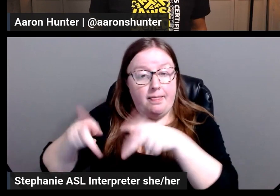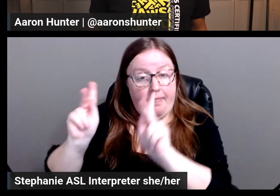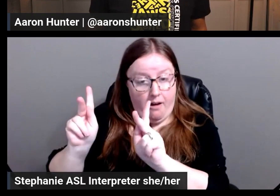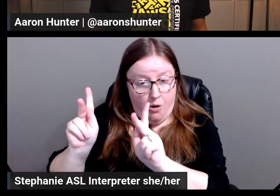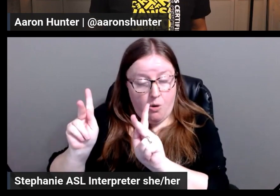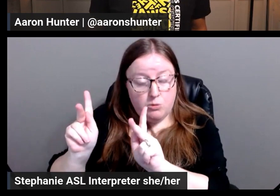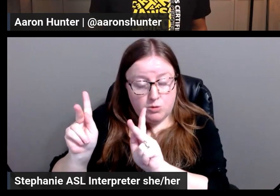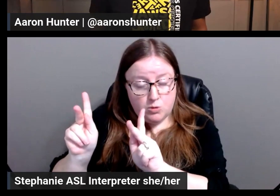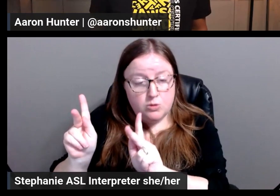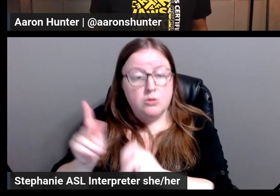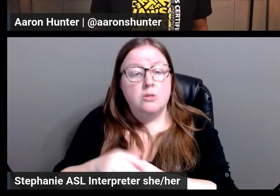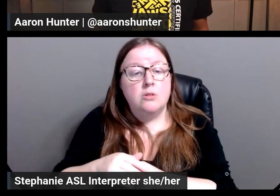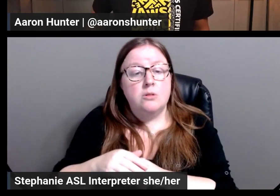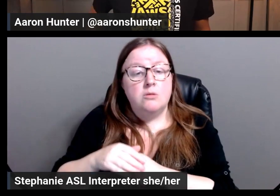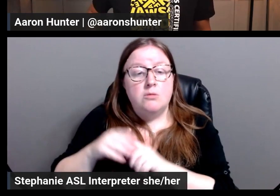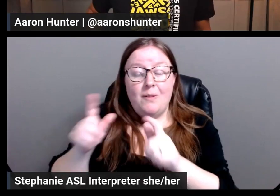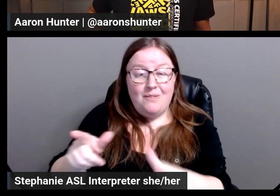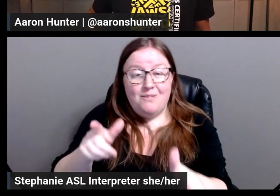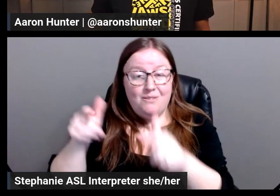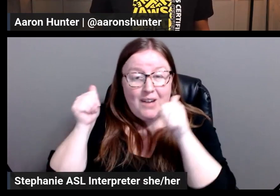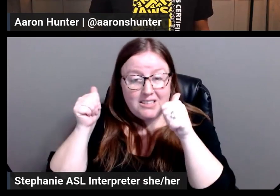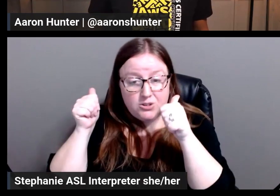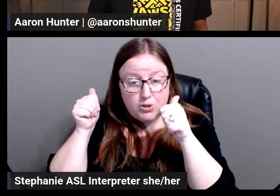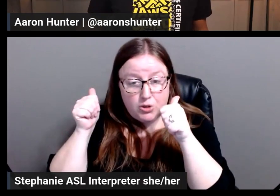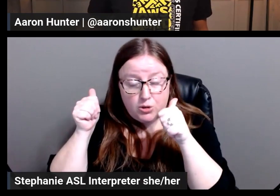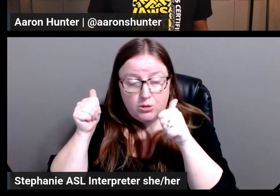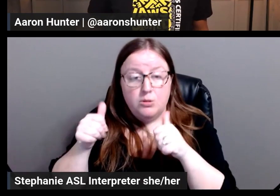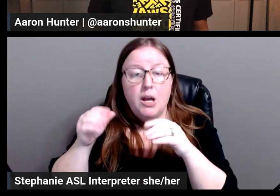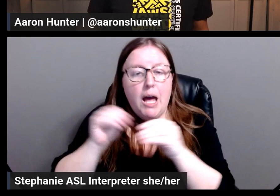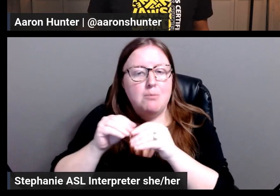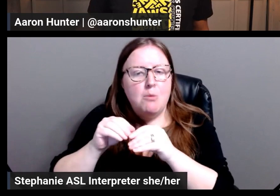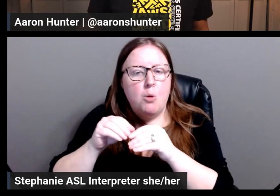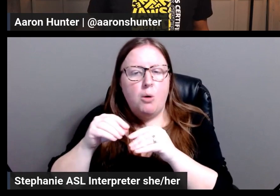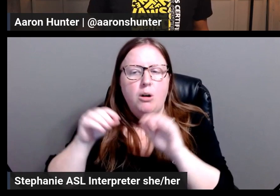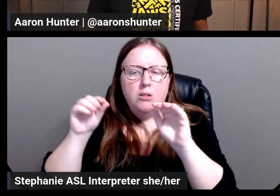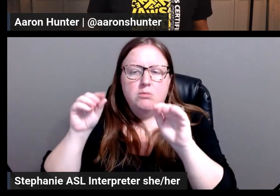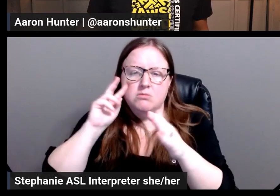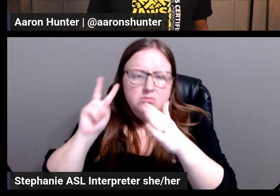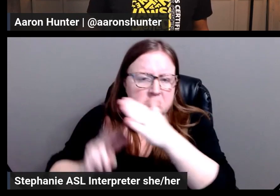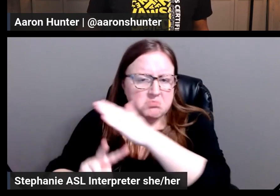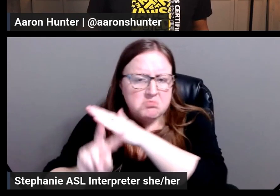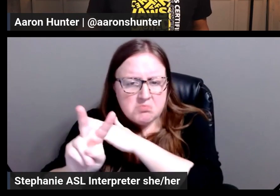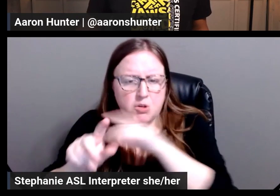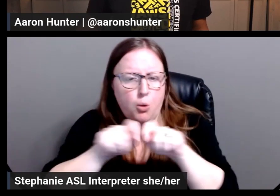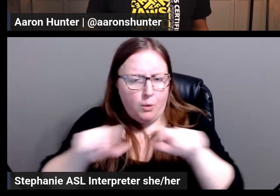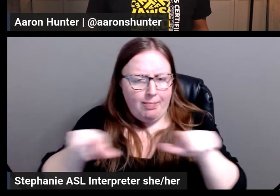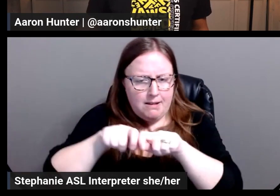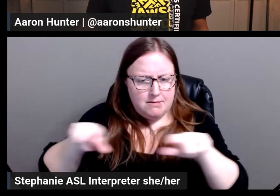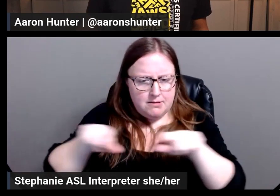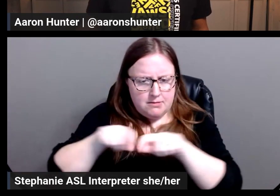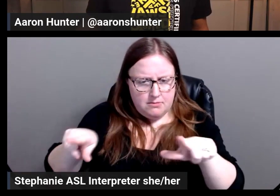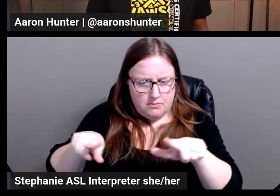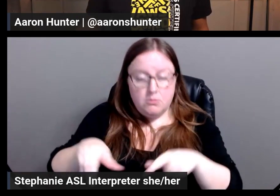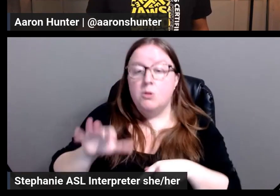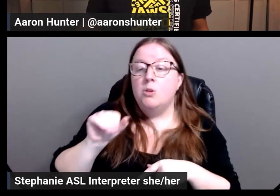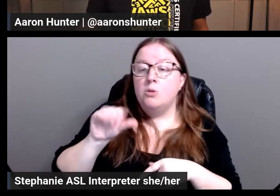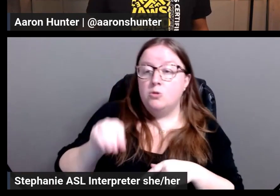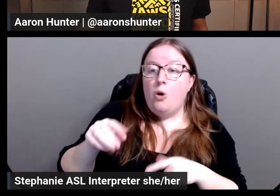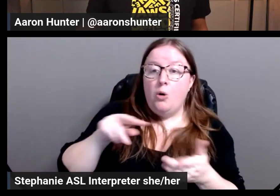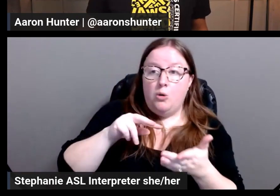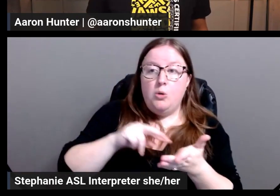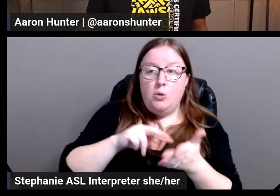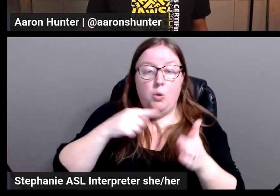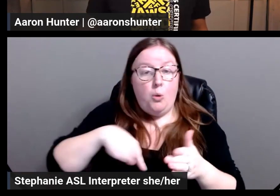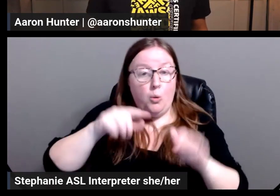have a faster and more predictable release cadence, and so this predictability was one